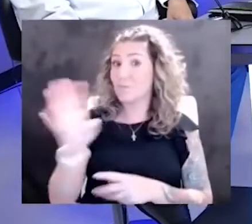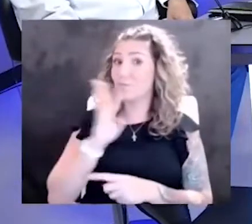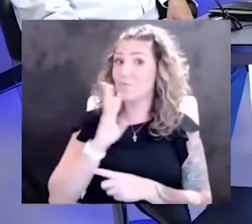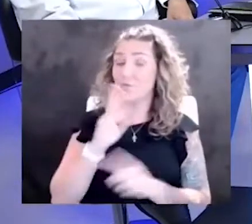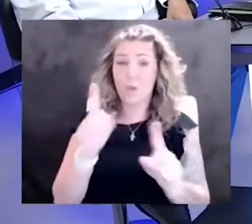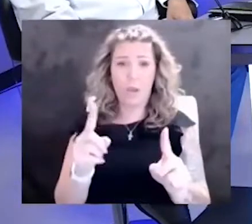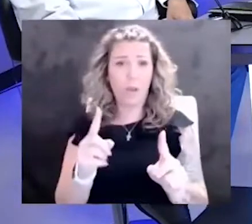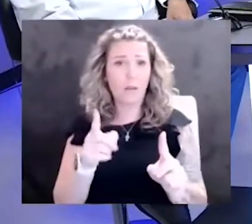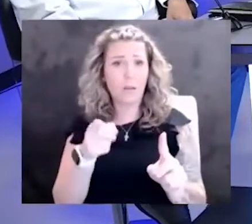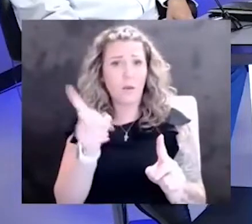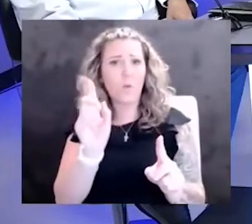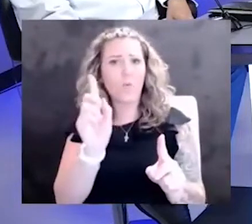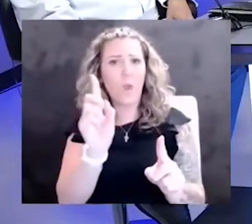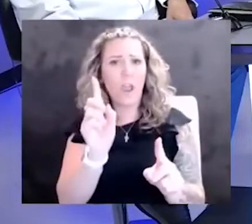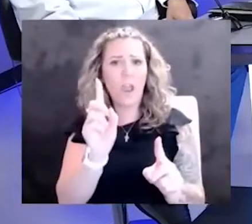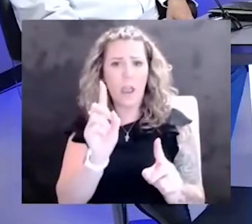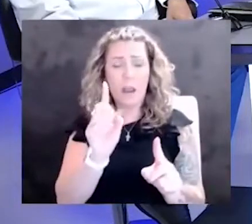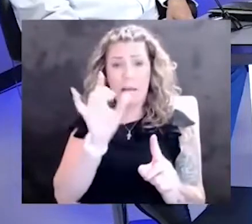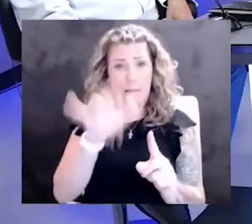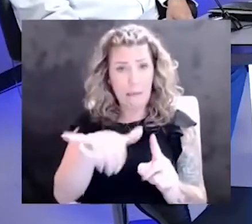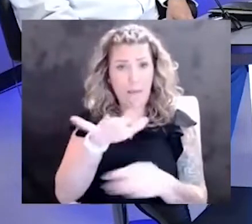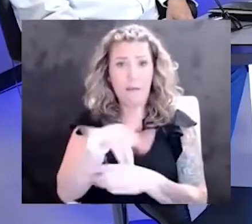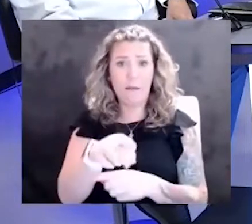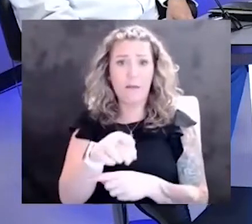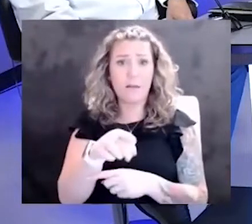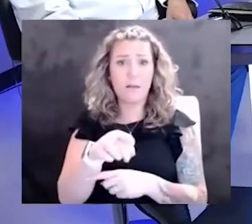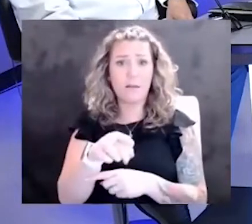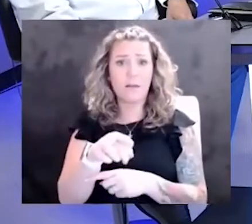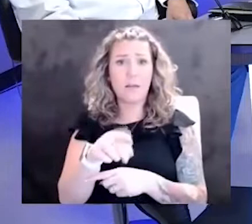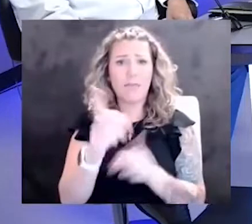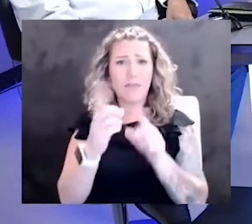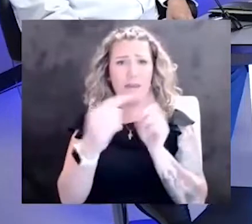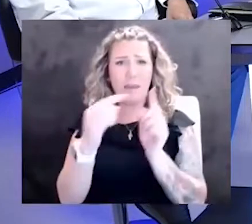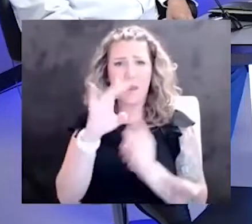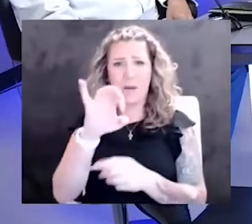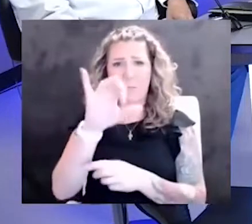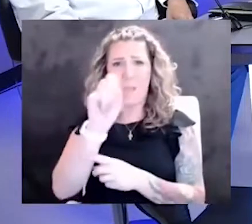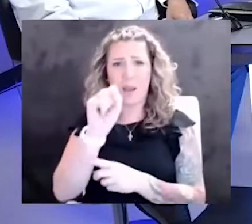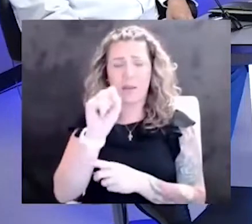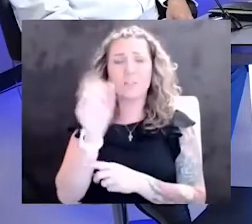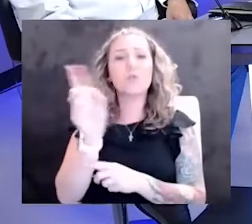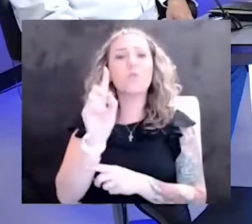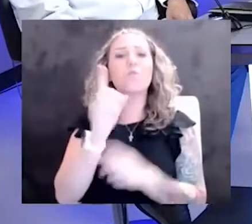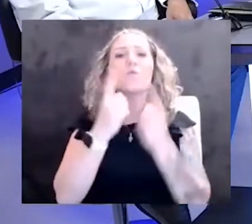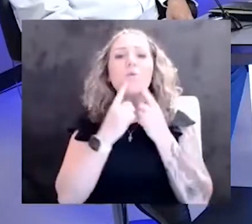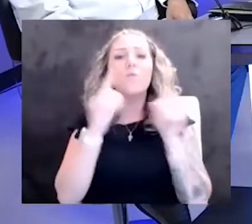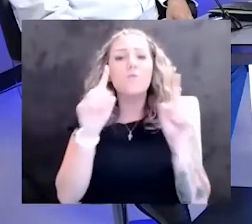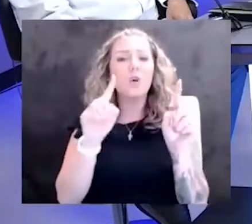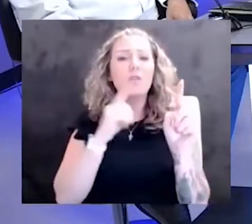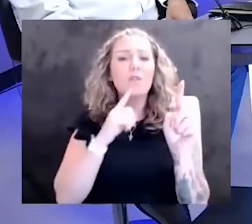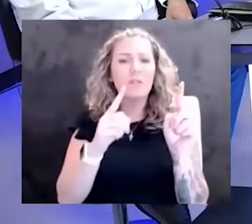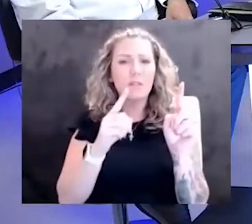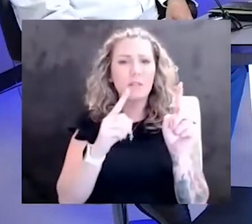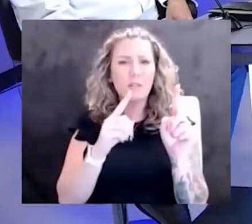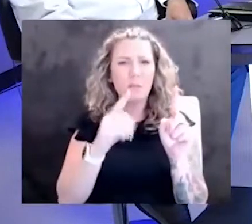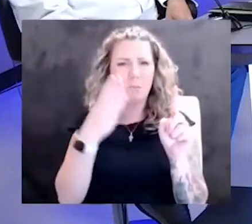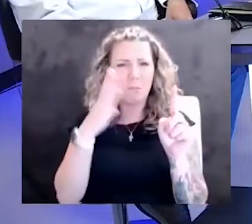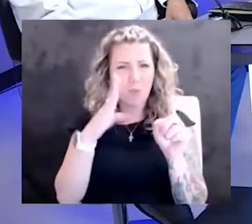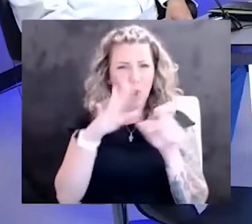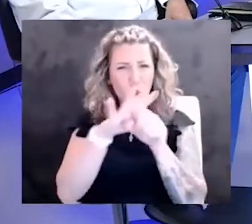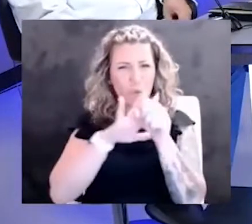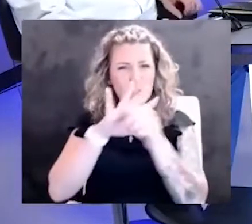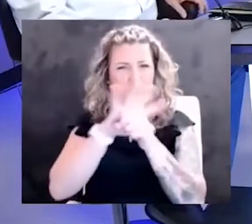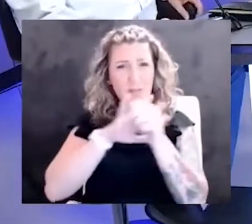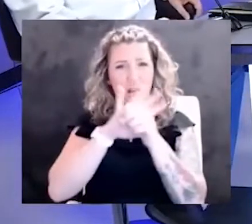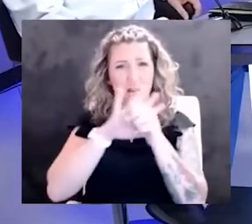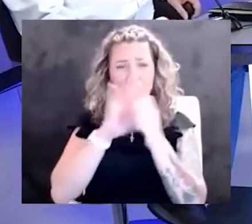that the thing that the antibodies work to attach to this blue section by covering up? Talking a little bit more about how the